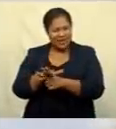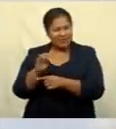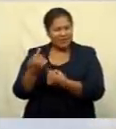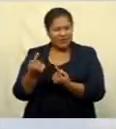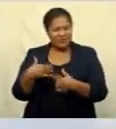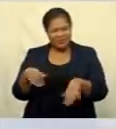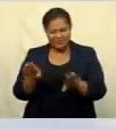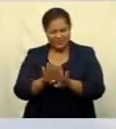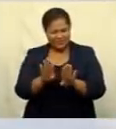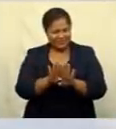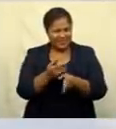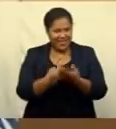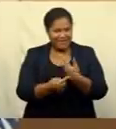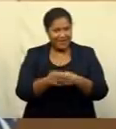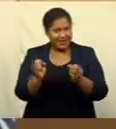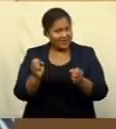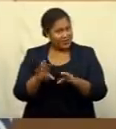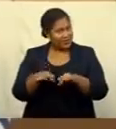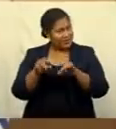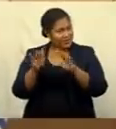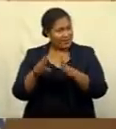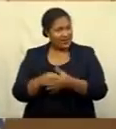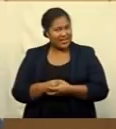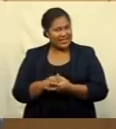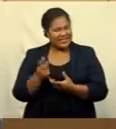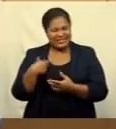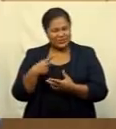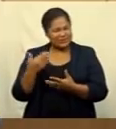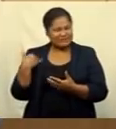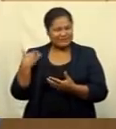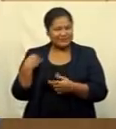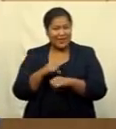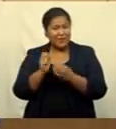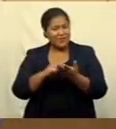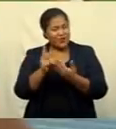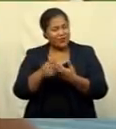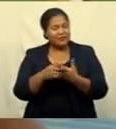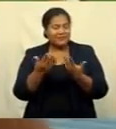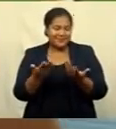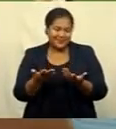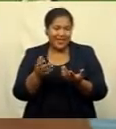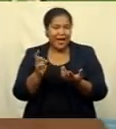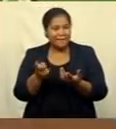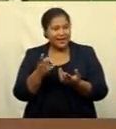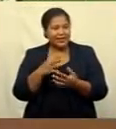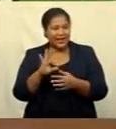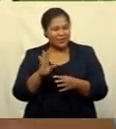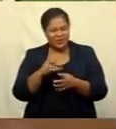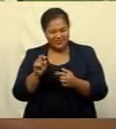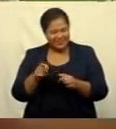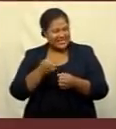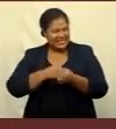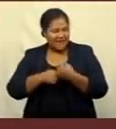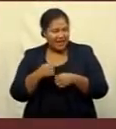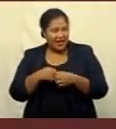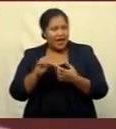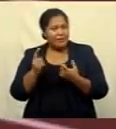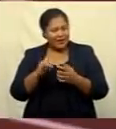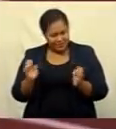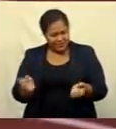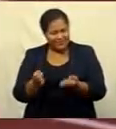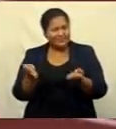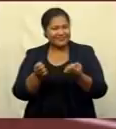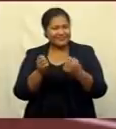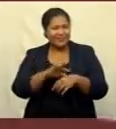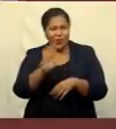Lockdowns in Australia and stuff really messed with the programs and stuff. But you know, I'm not the only one that suffered. You know, all the other sports suffered